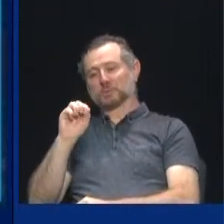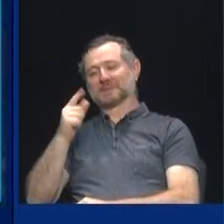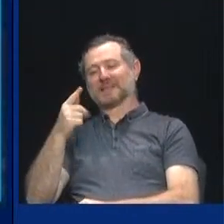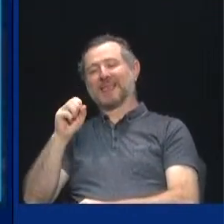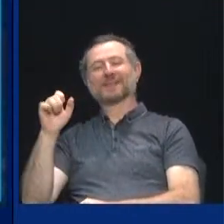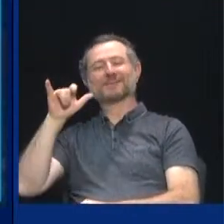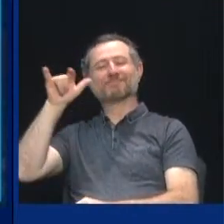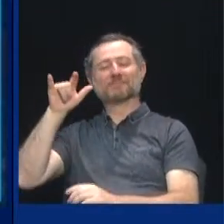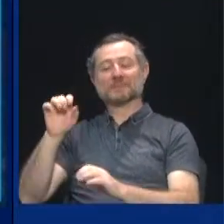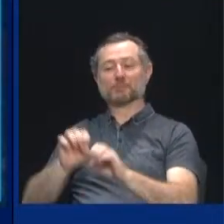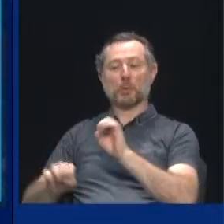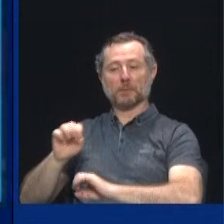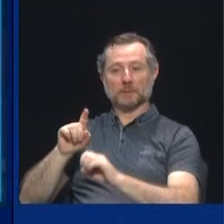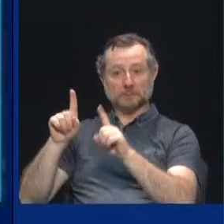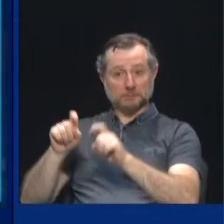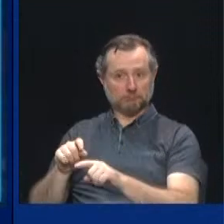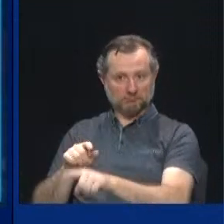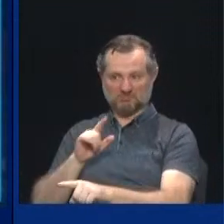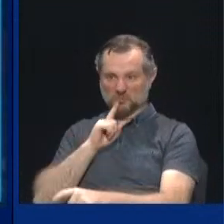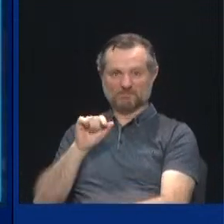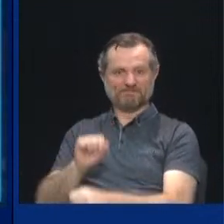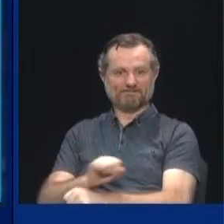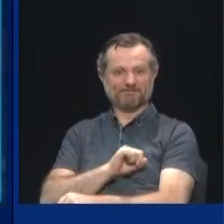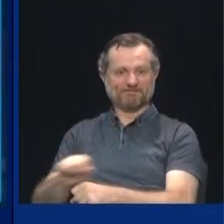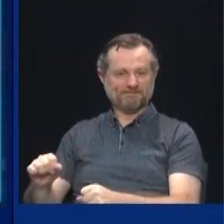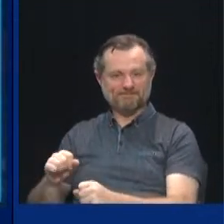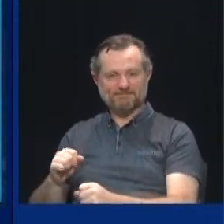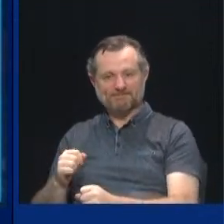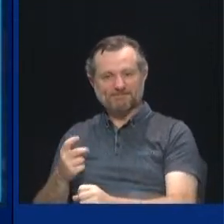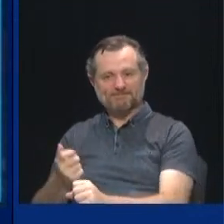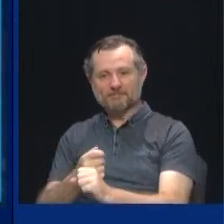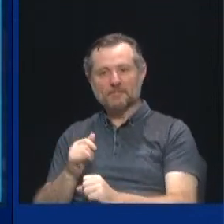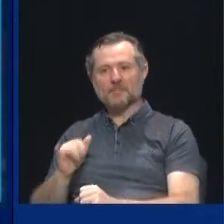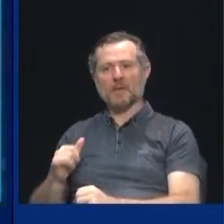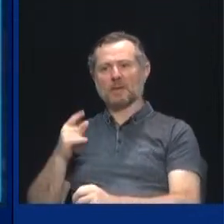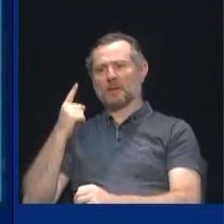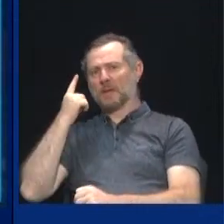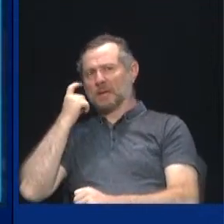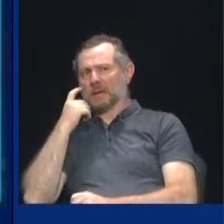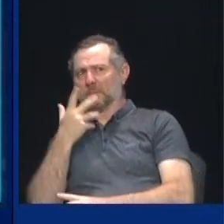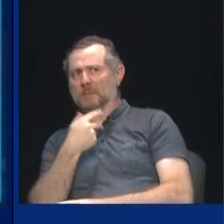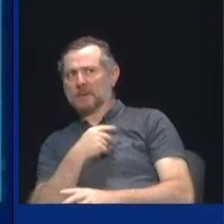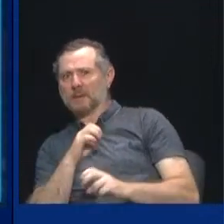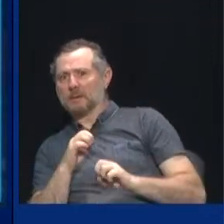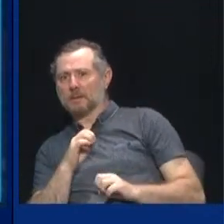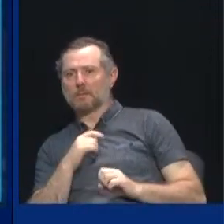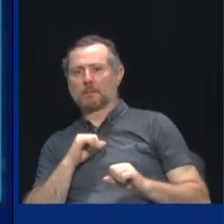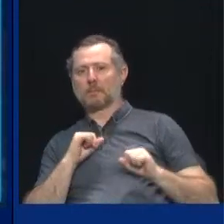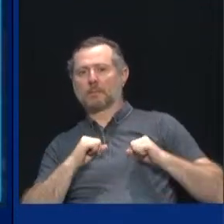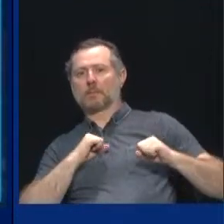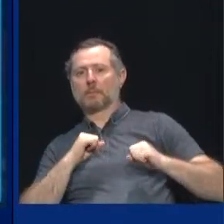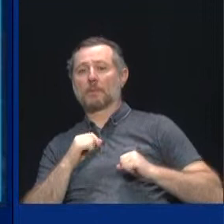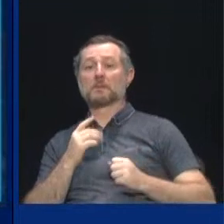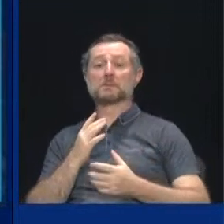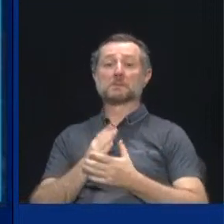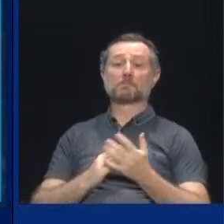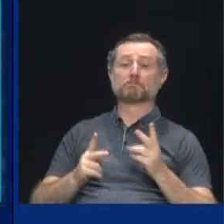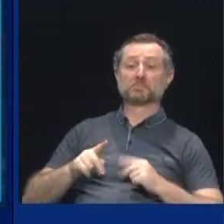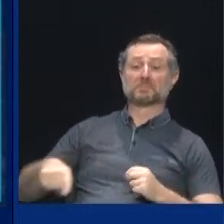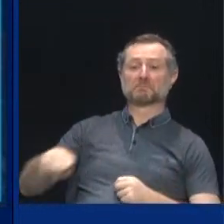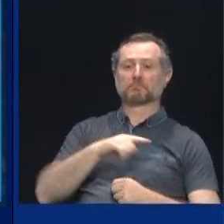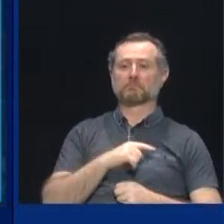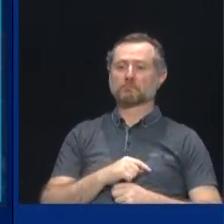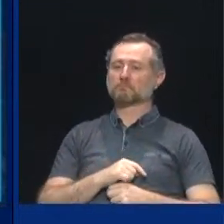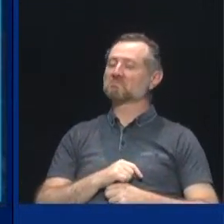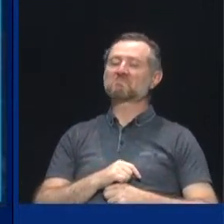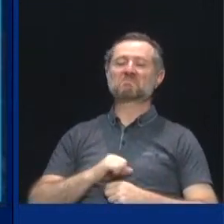true. So the cynicism, the skepticism, some people ideologically, well, government says